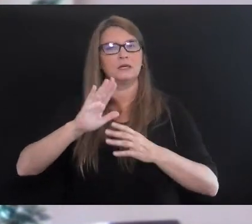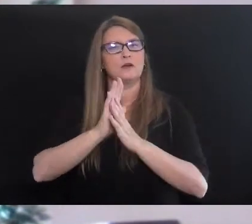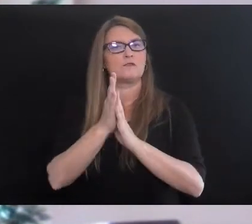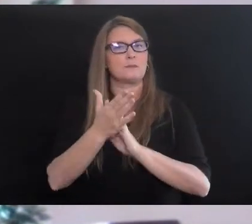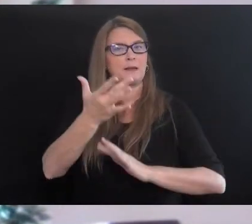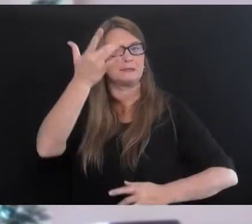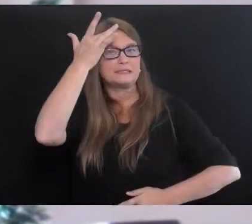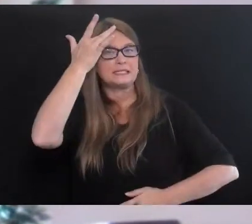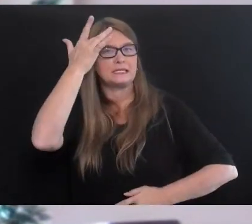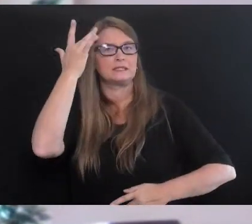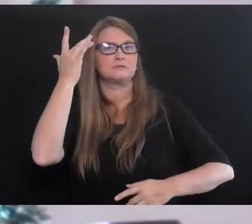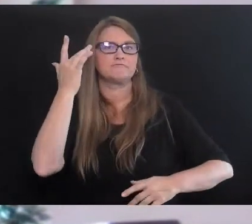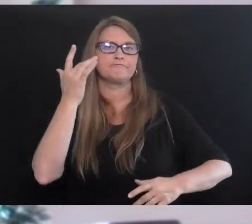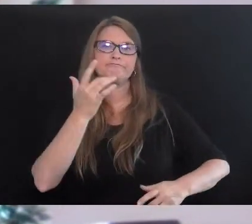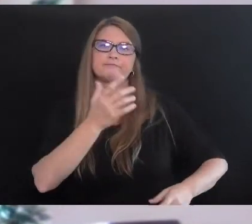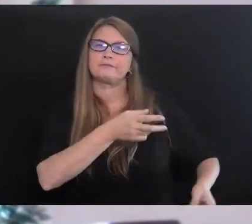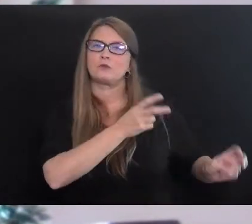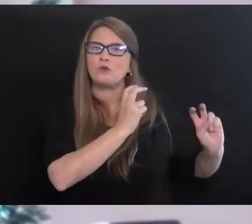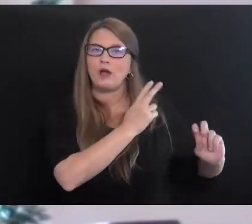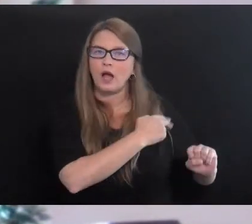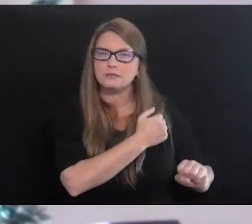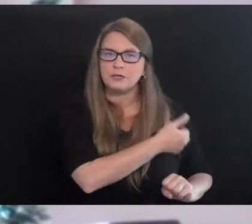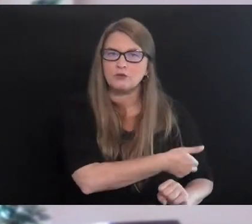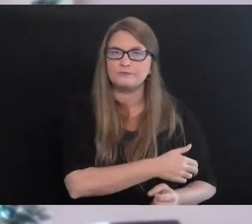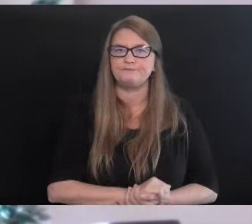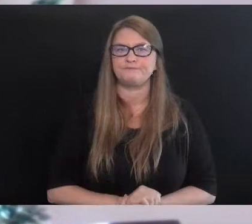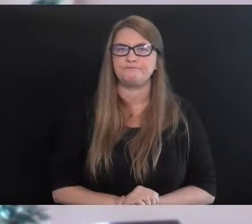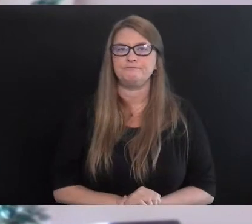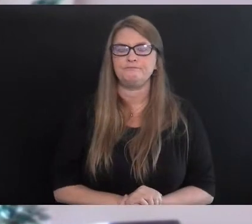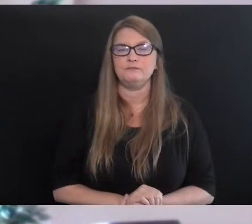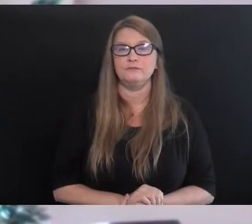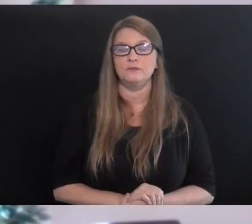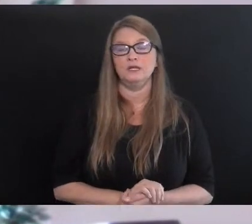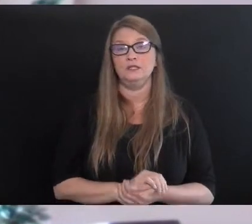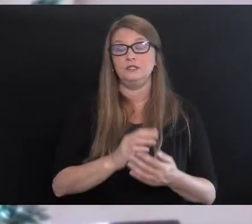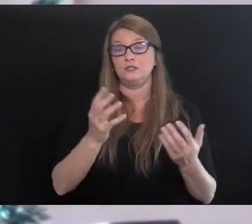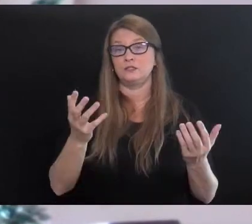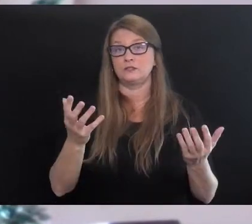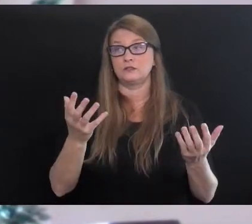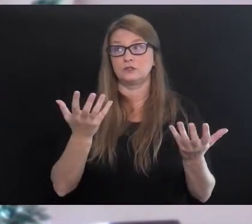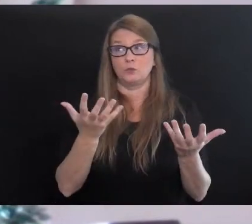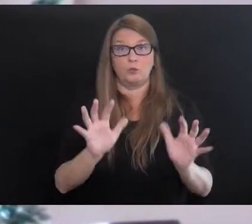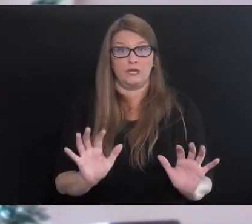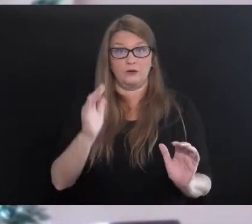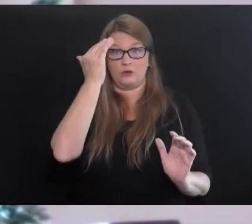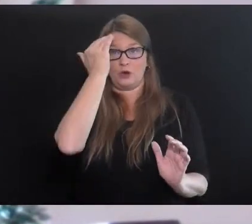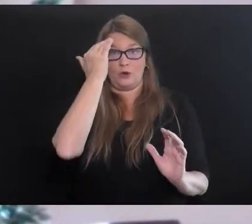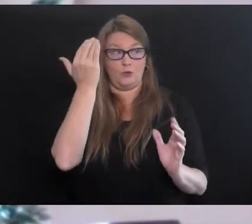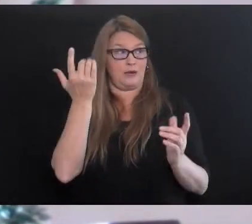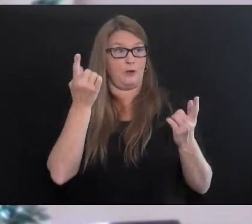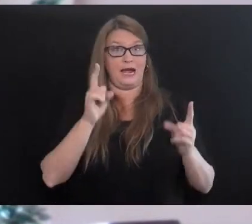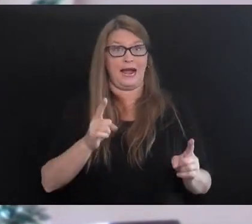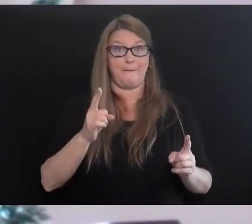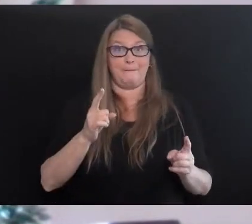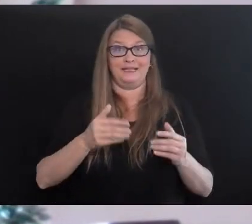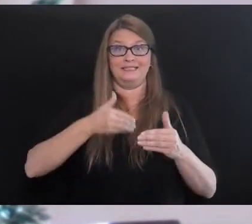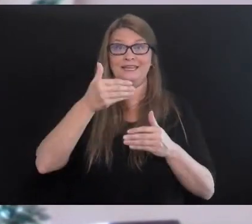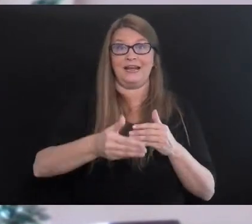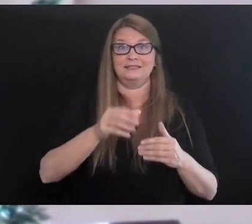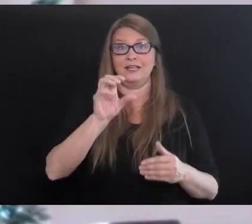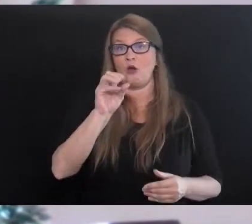And we also need that in order to approach what is coming next, which is the Omicron variant, which